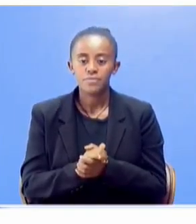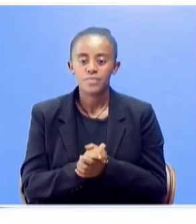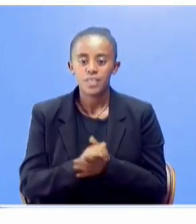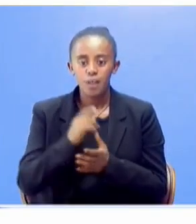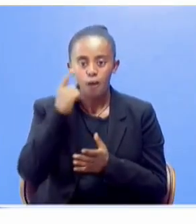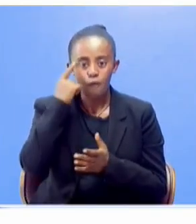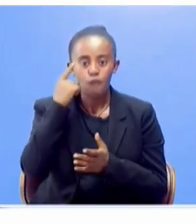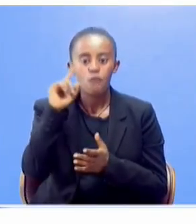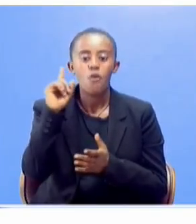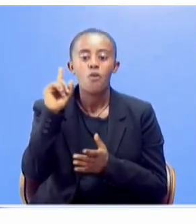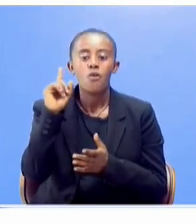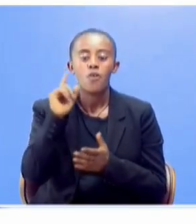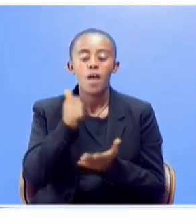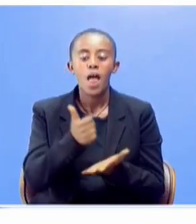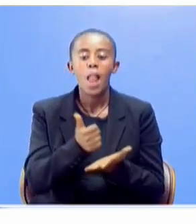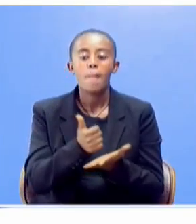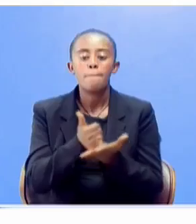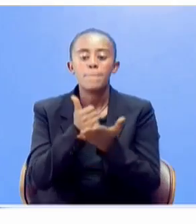For help.